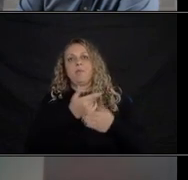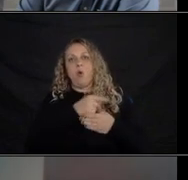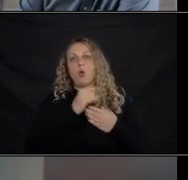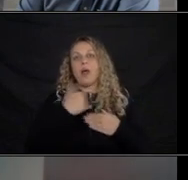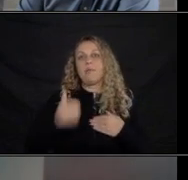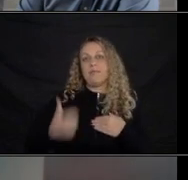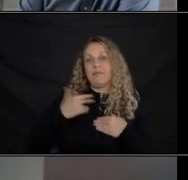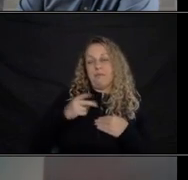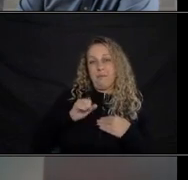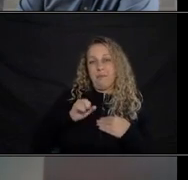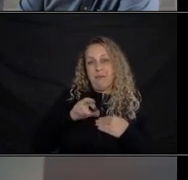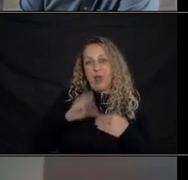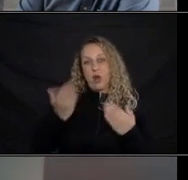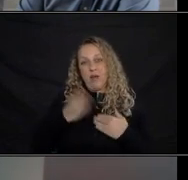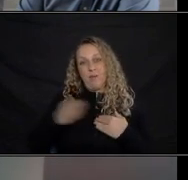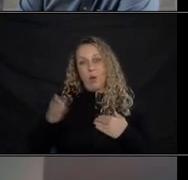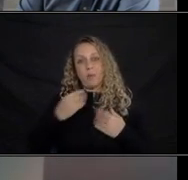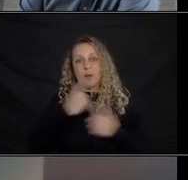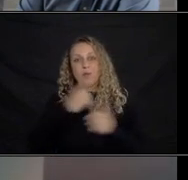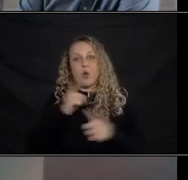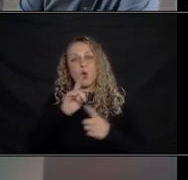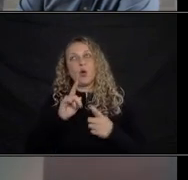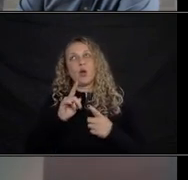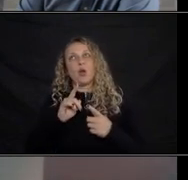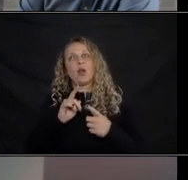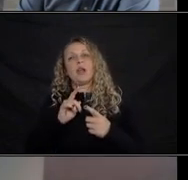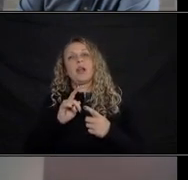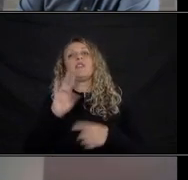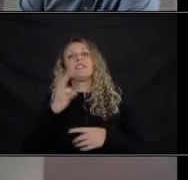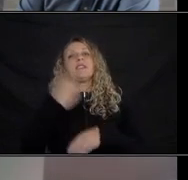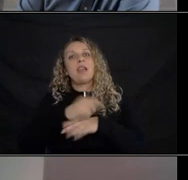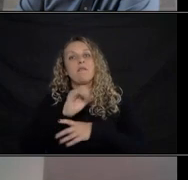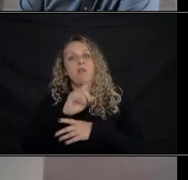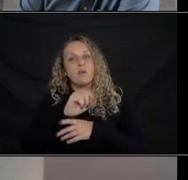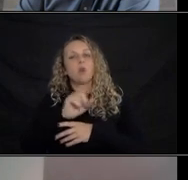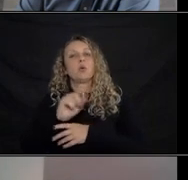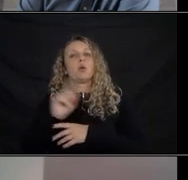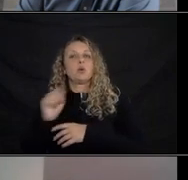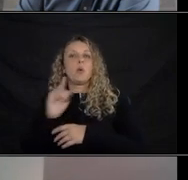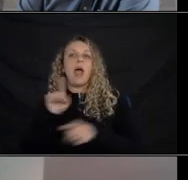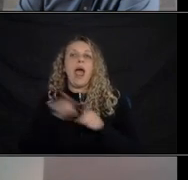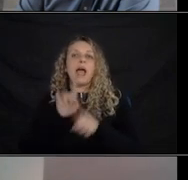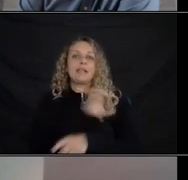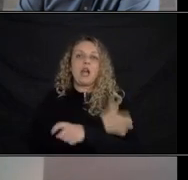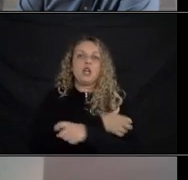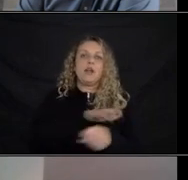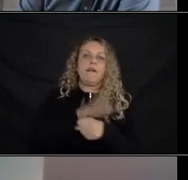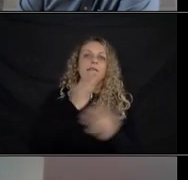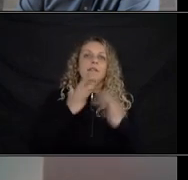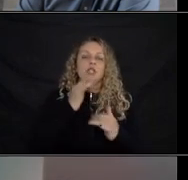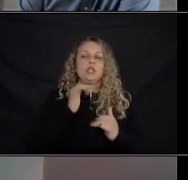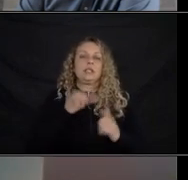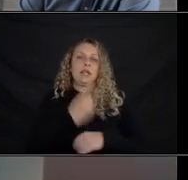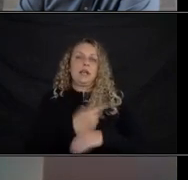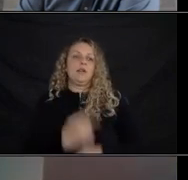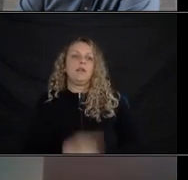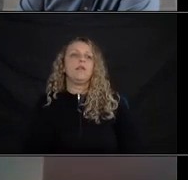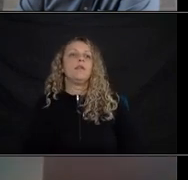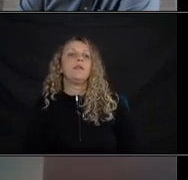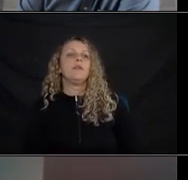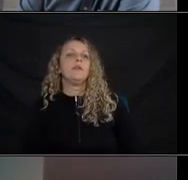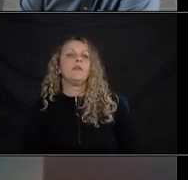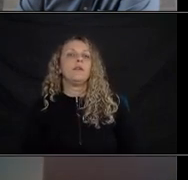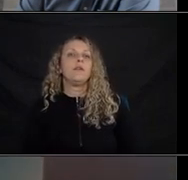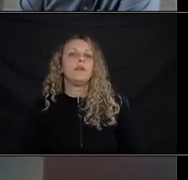the City of Boynton Beach, Florida, do hereby proclaim the seventh day of October 2020 as Energy Efficiency Day.